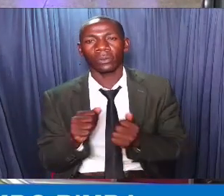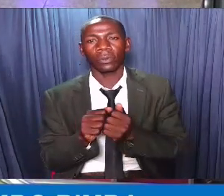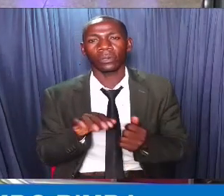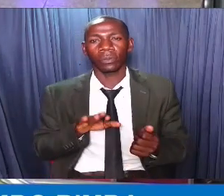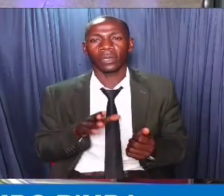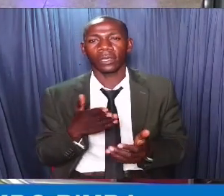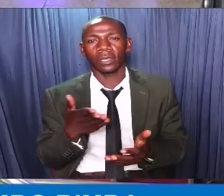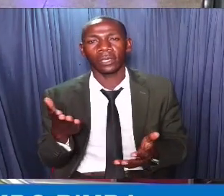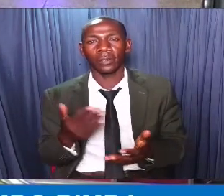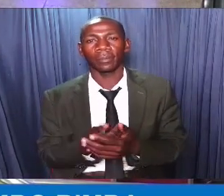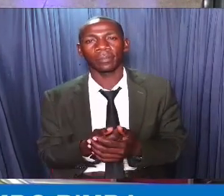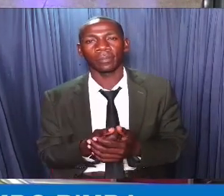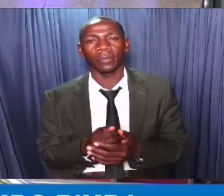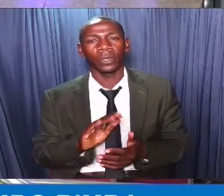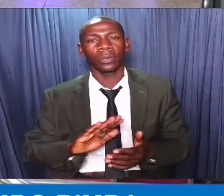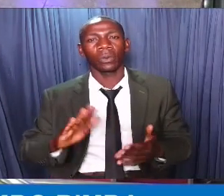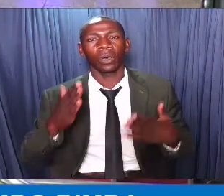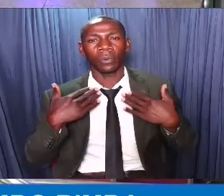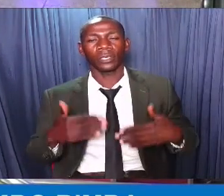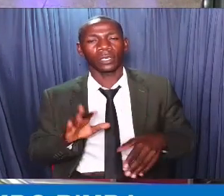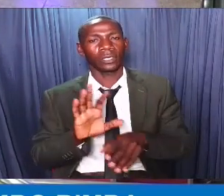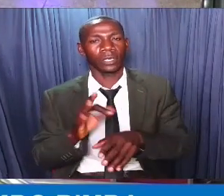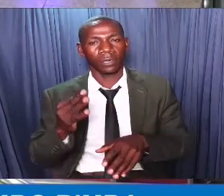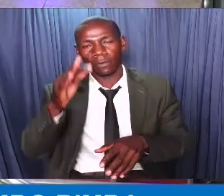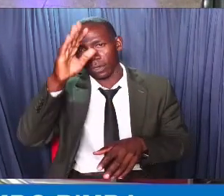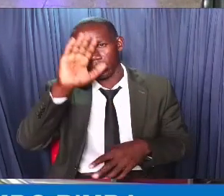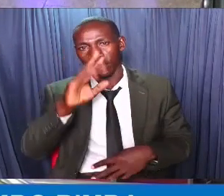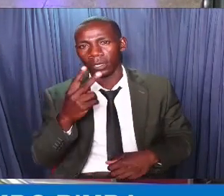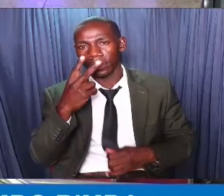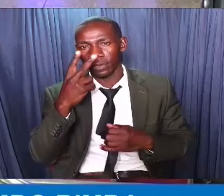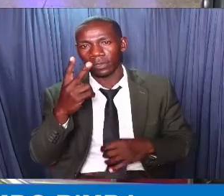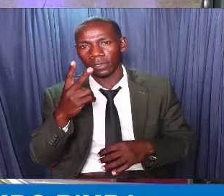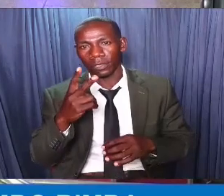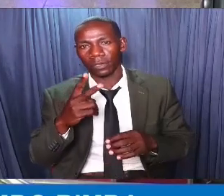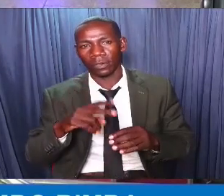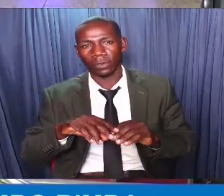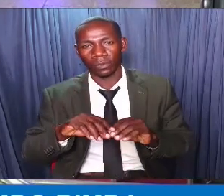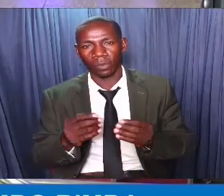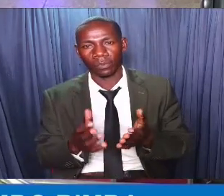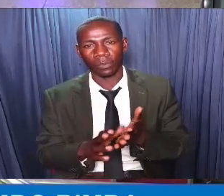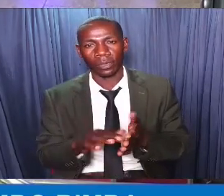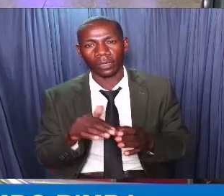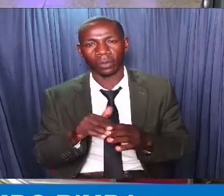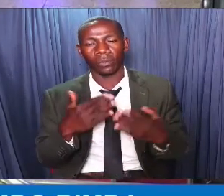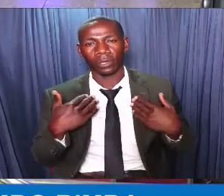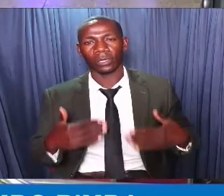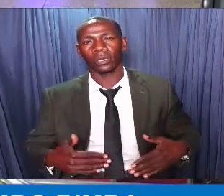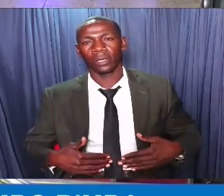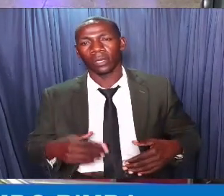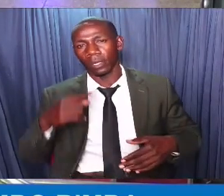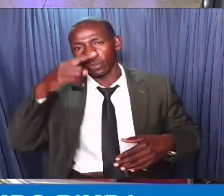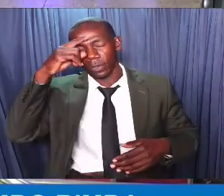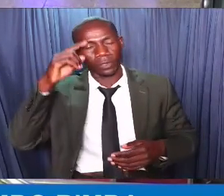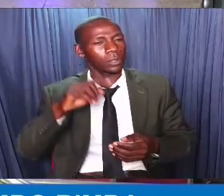and women. Mili yenu ni hekalu la Mungu. Your bodies are. Ndio mtaona uharibifu mwingi katika mili yenu. You will see destructions in your body. Maana